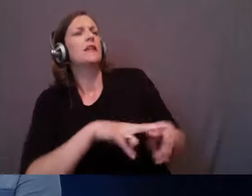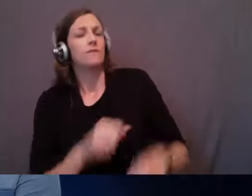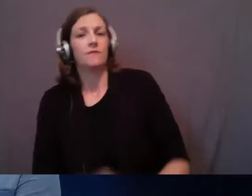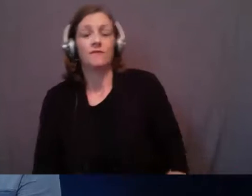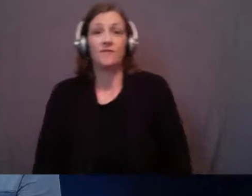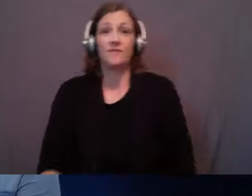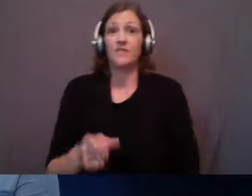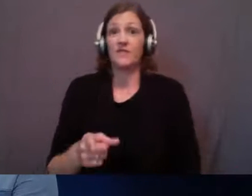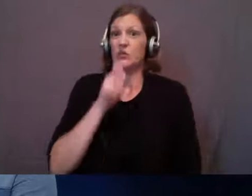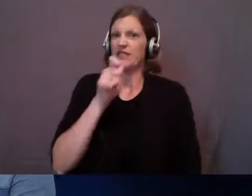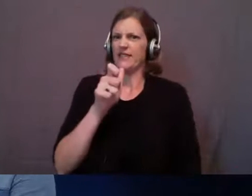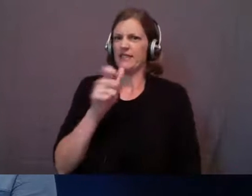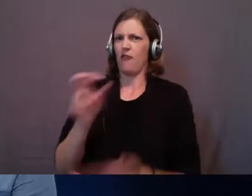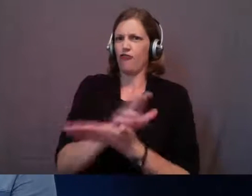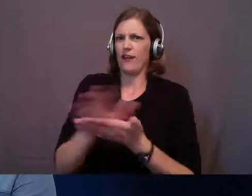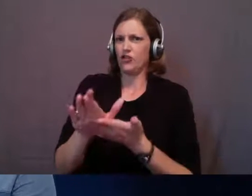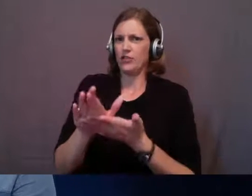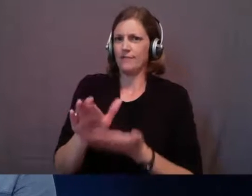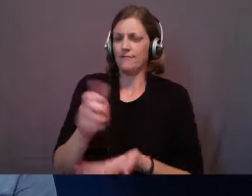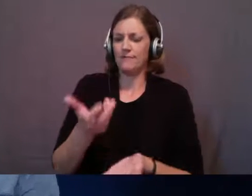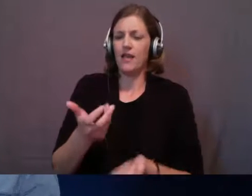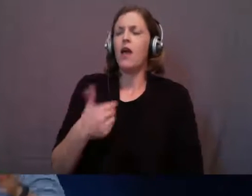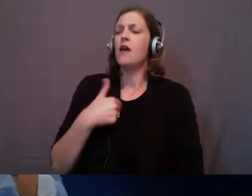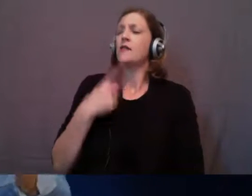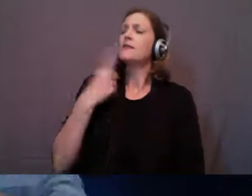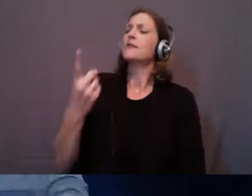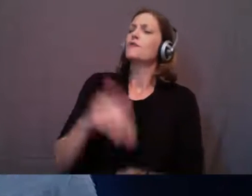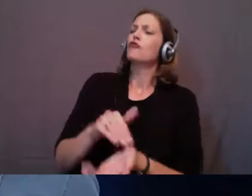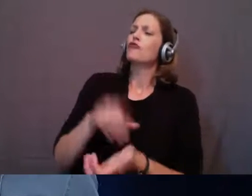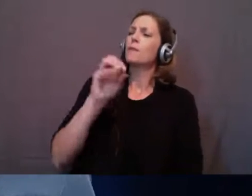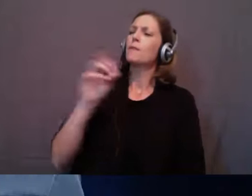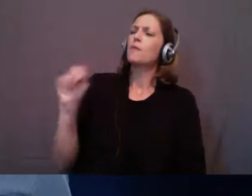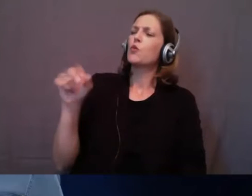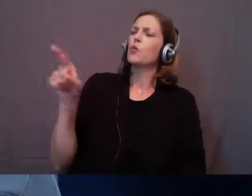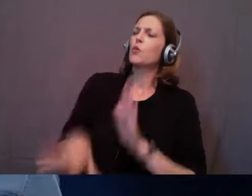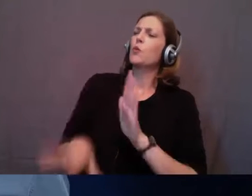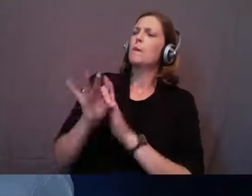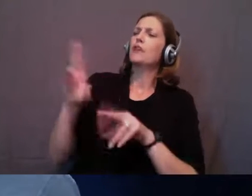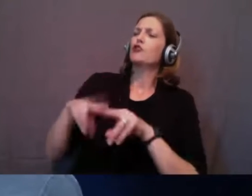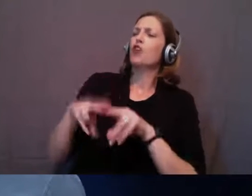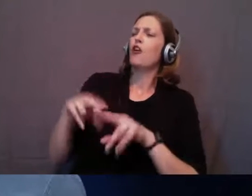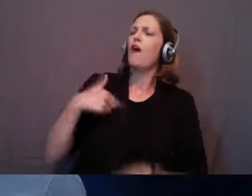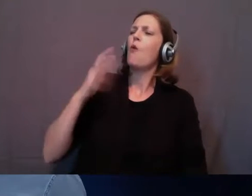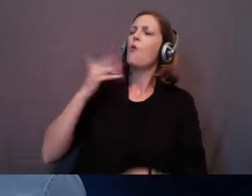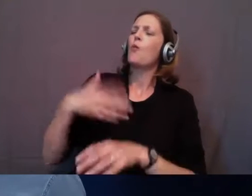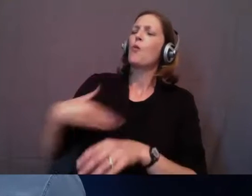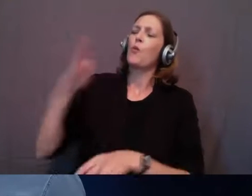And this was not righteous, this was unrighteous. I said, Dr. Moon, you pick a chair and I'll get an A from there.